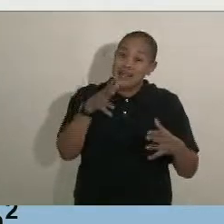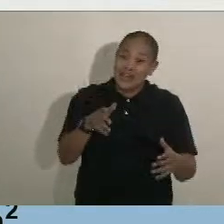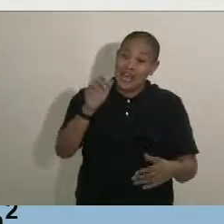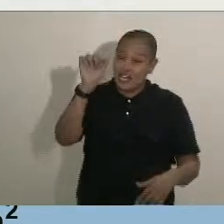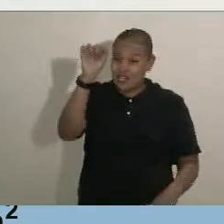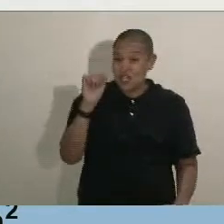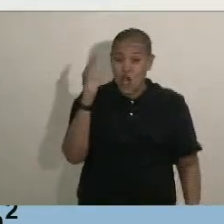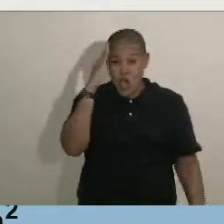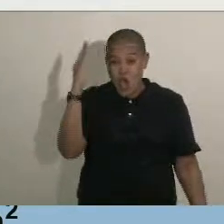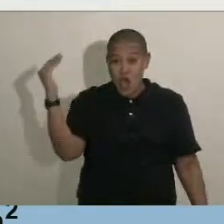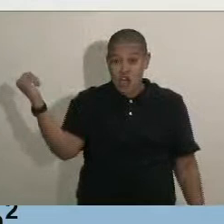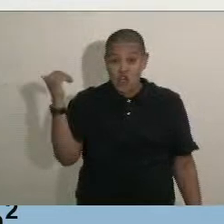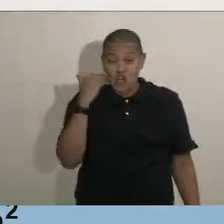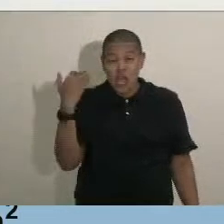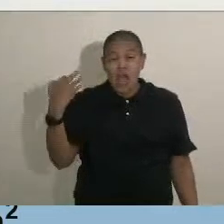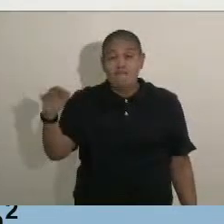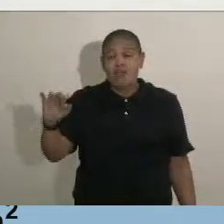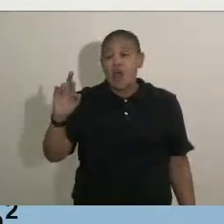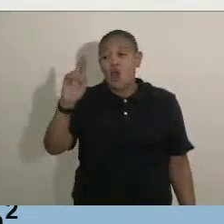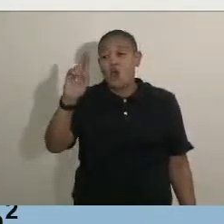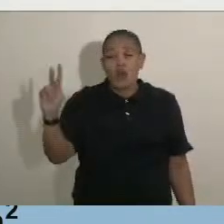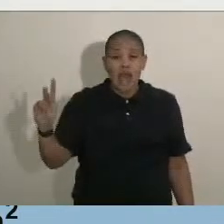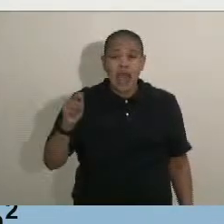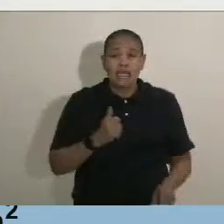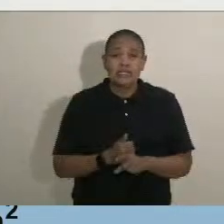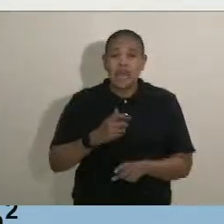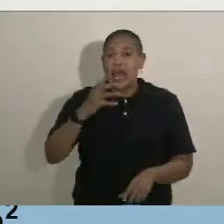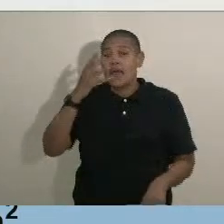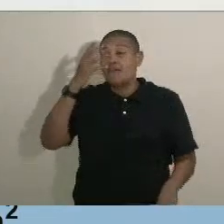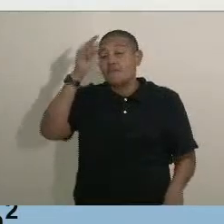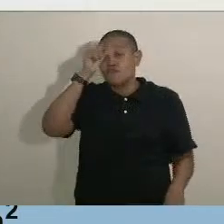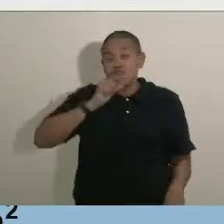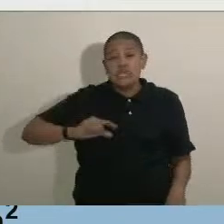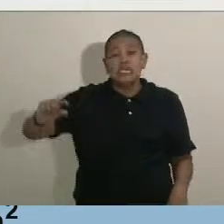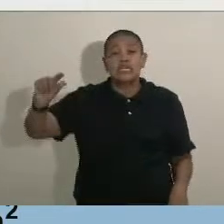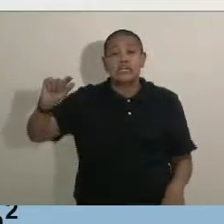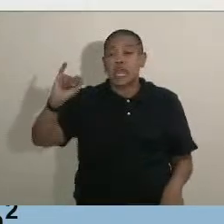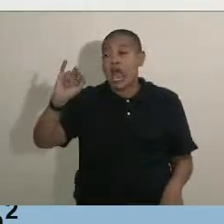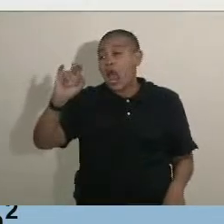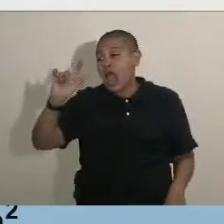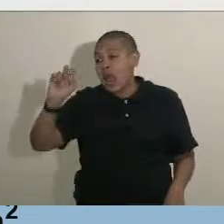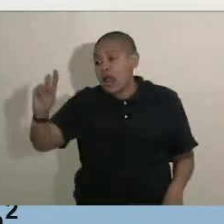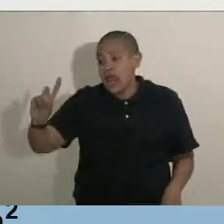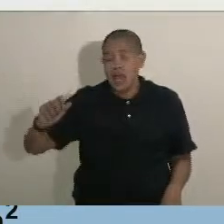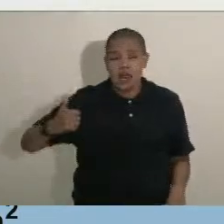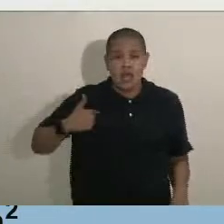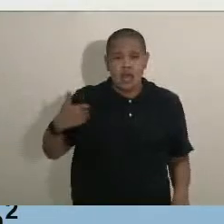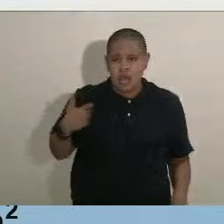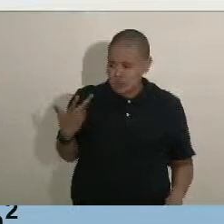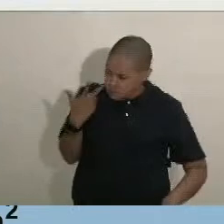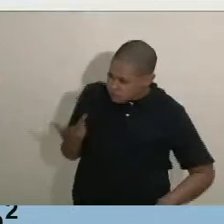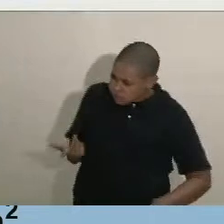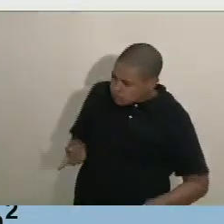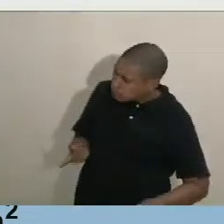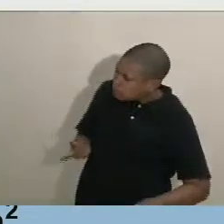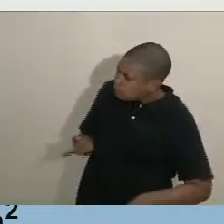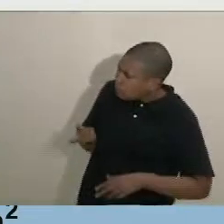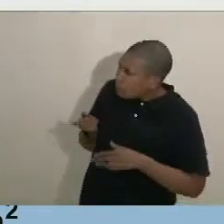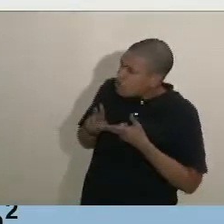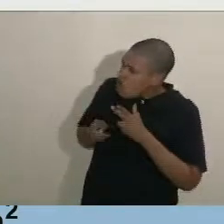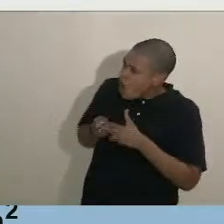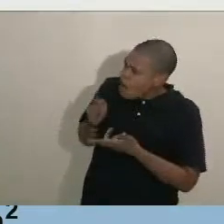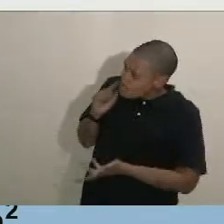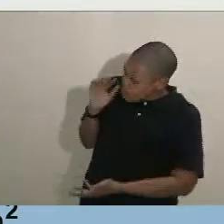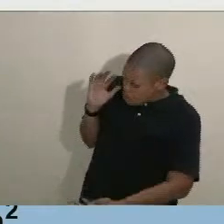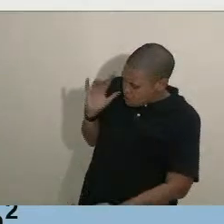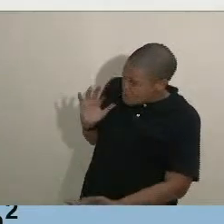Korea, France, United Kingdom, Greece, Ireland, Canada, we would see that the number of cases have